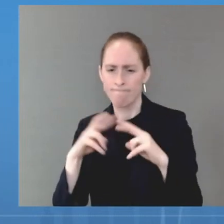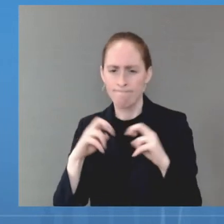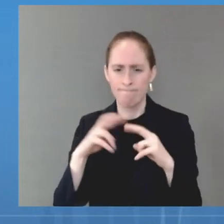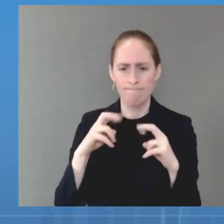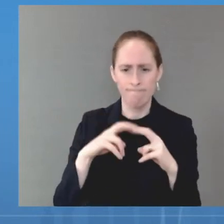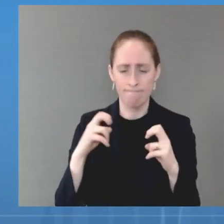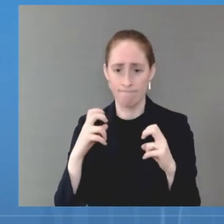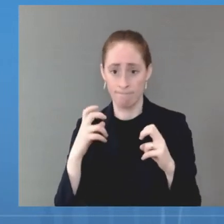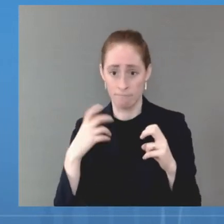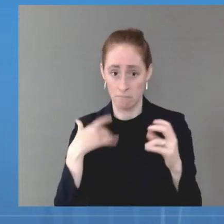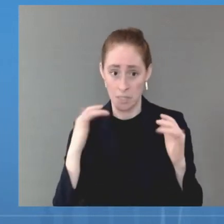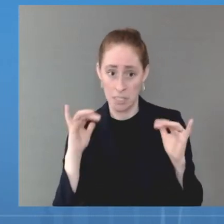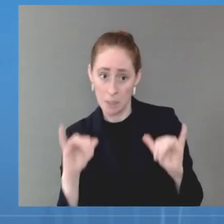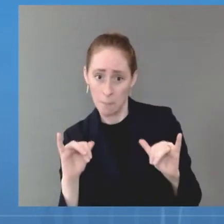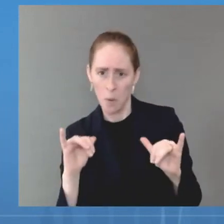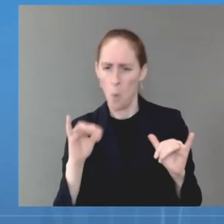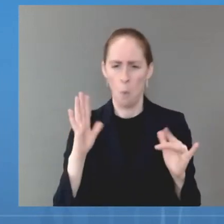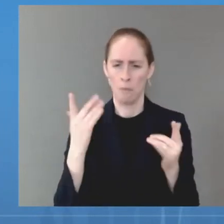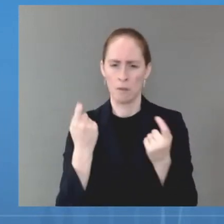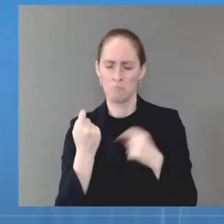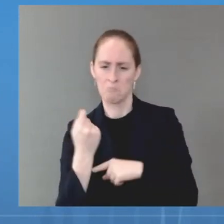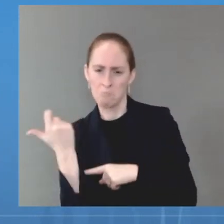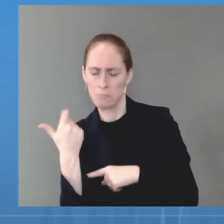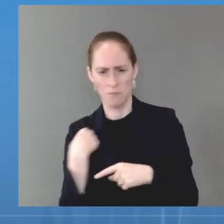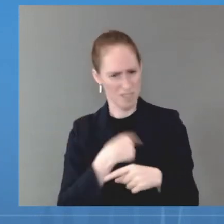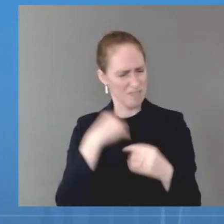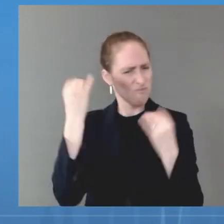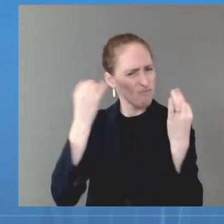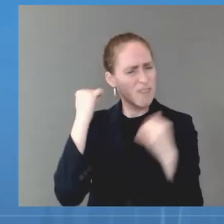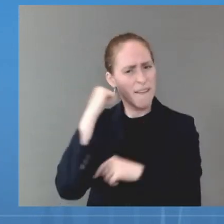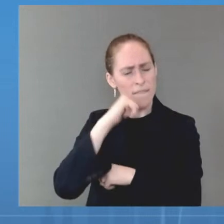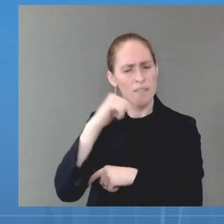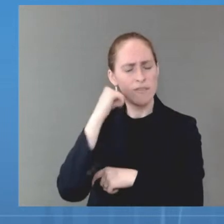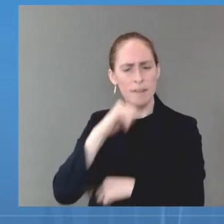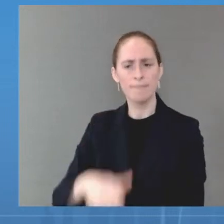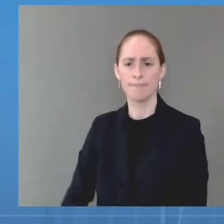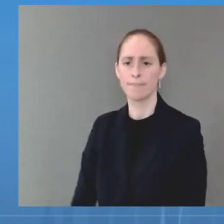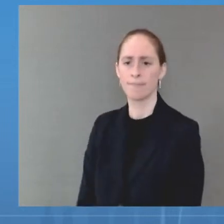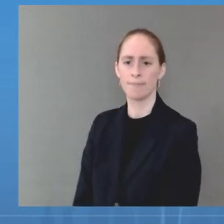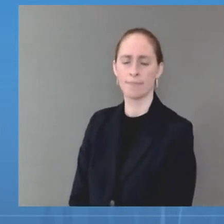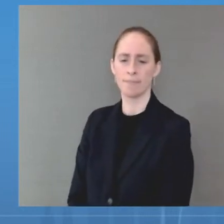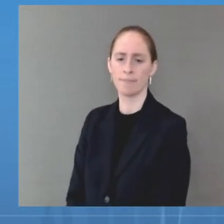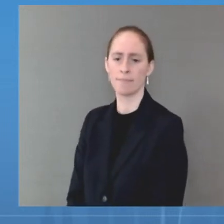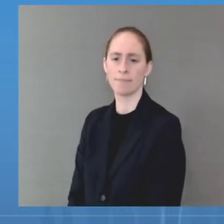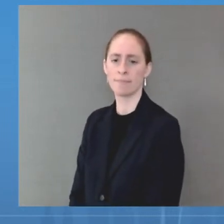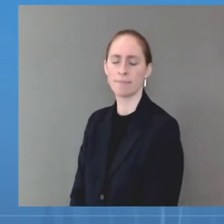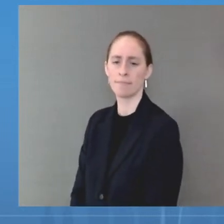Cheyenne Haslett at ABC News.